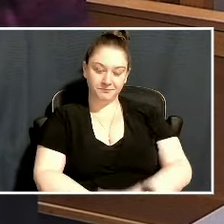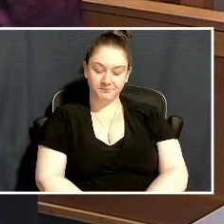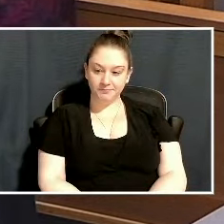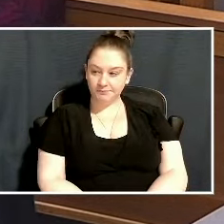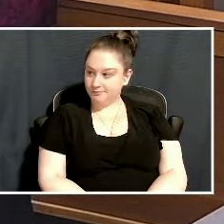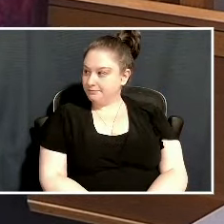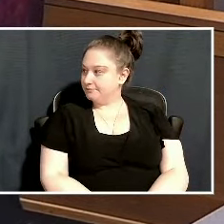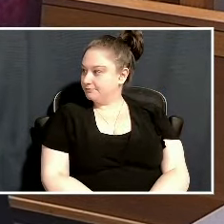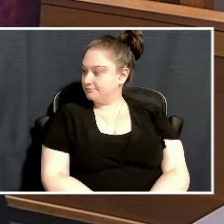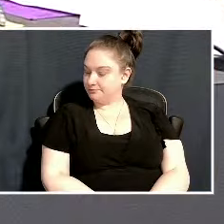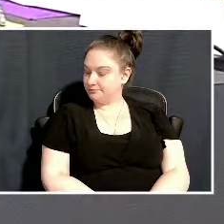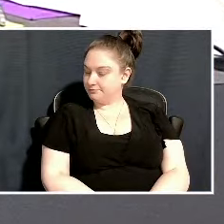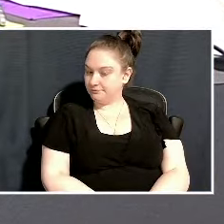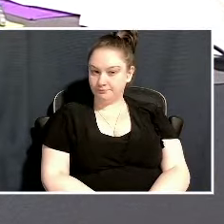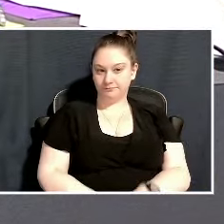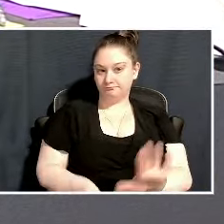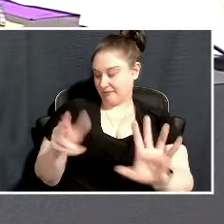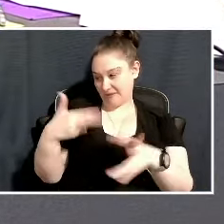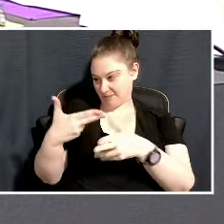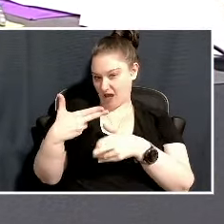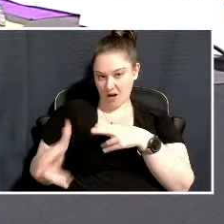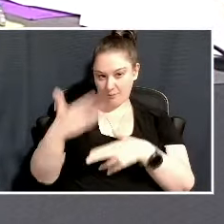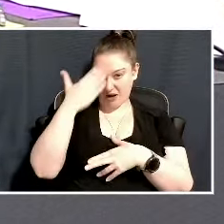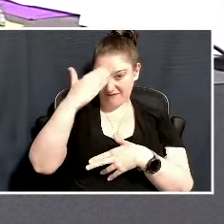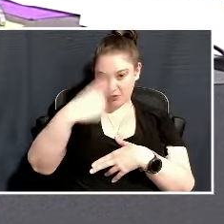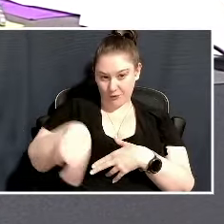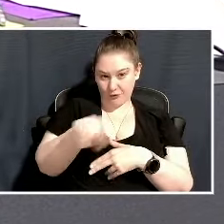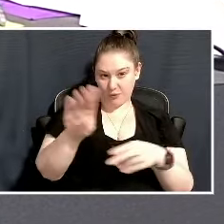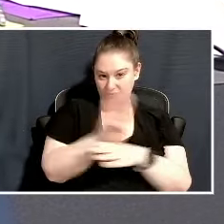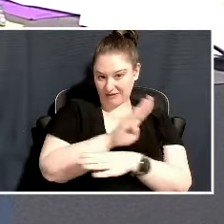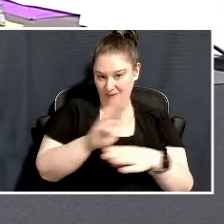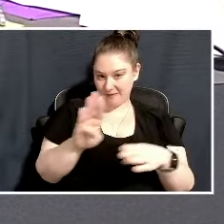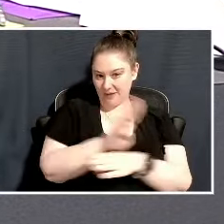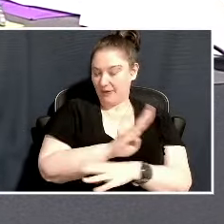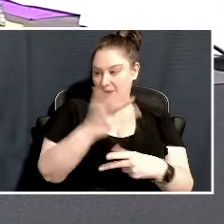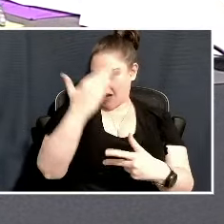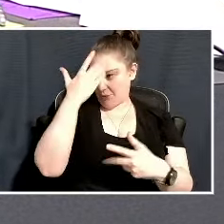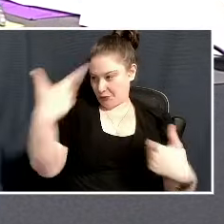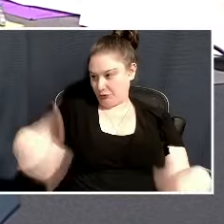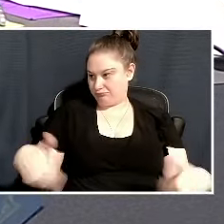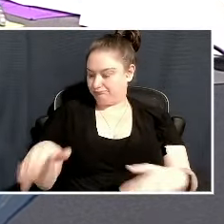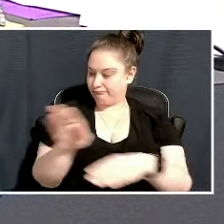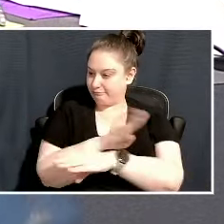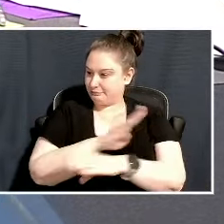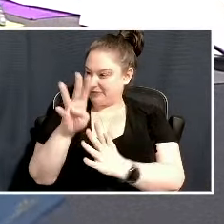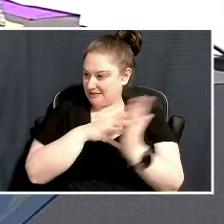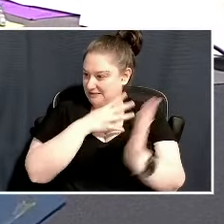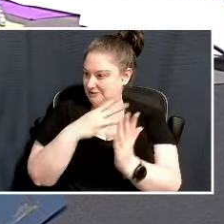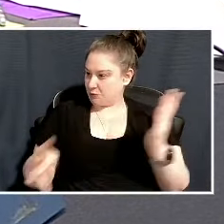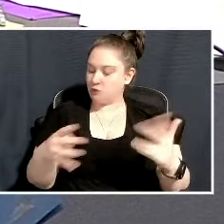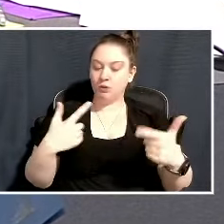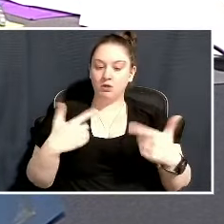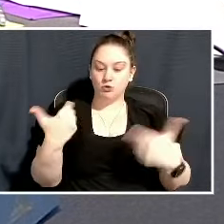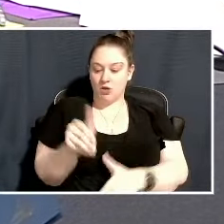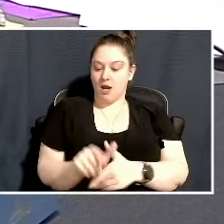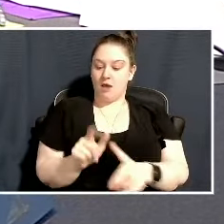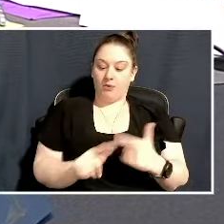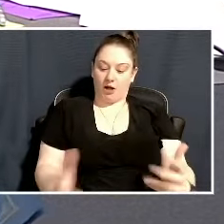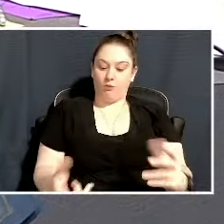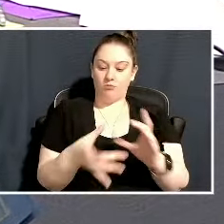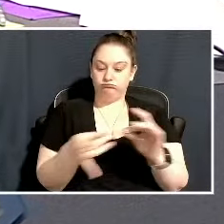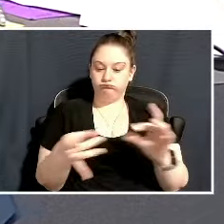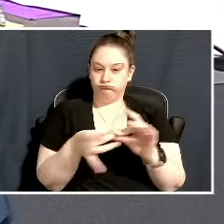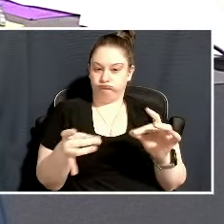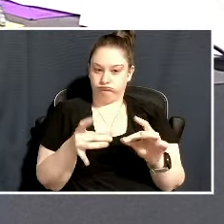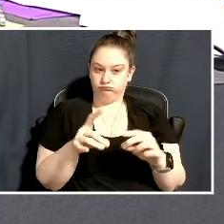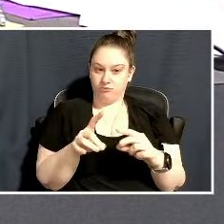I'm going to keep it brief. I know you're busy. You've got a busy schedule tonight. I just wanted to speak quickly about what Oregon's Light